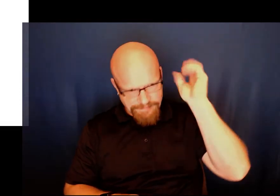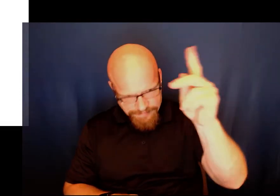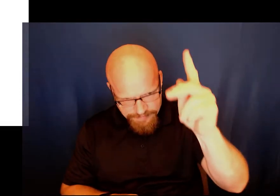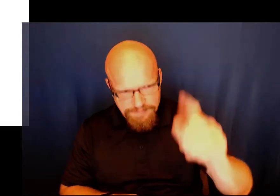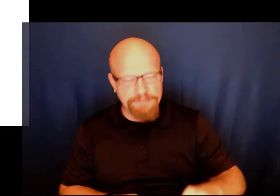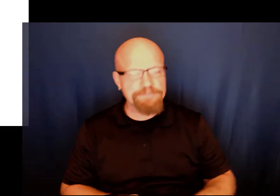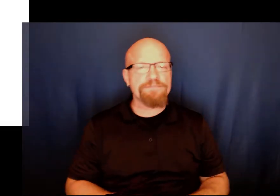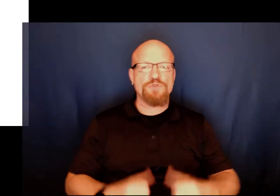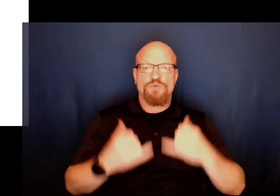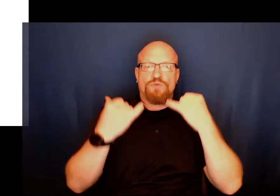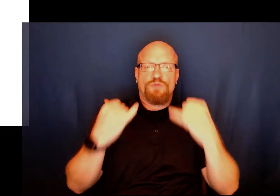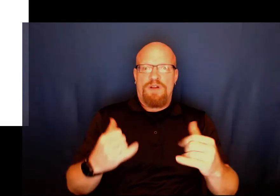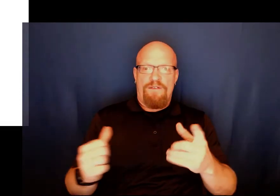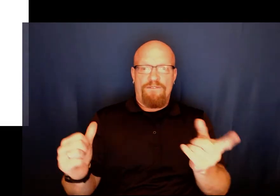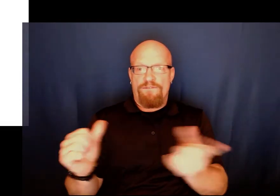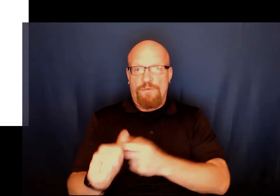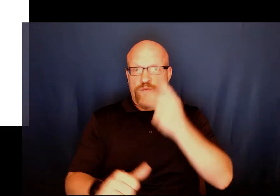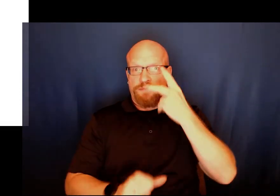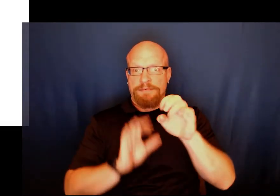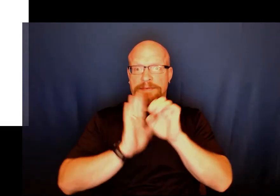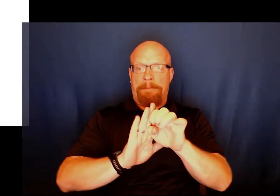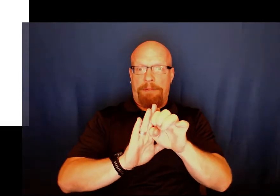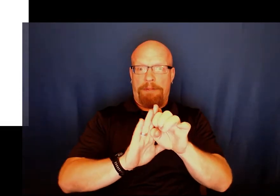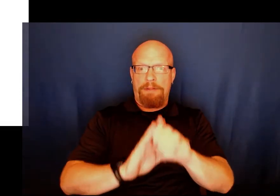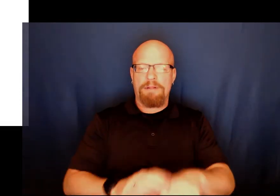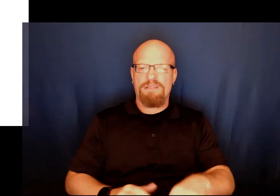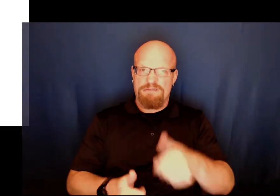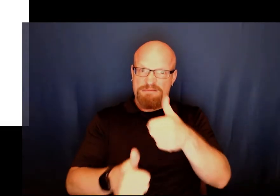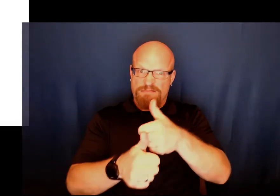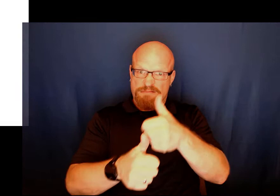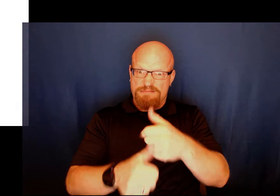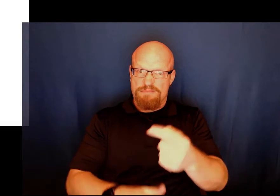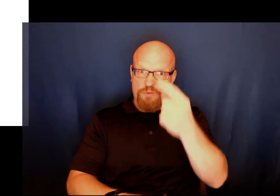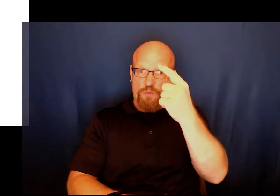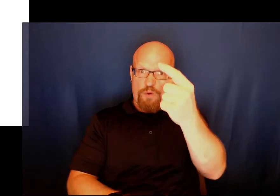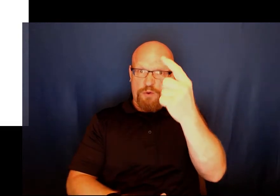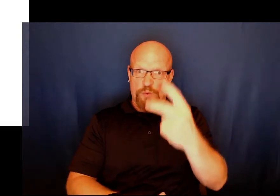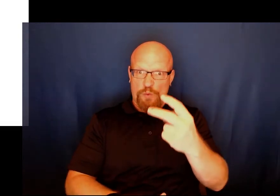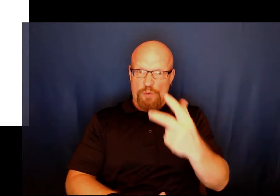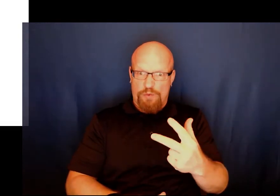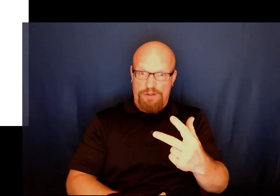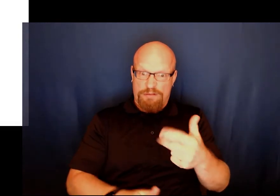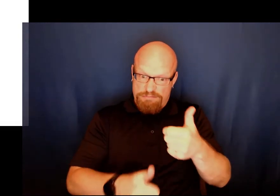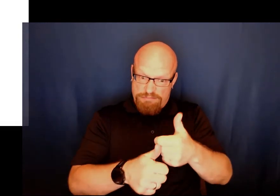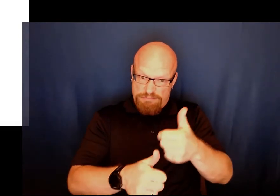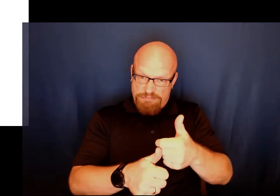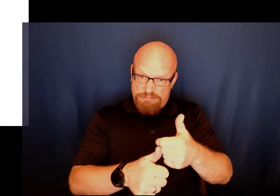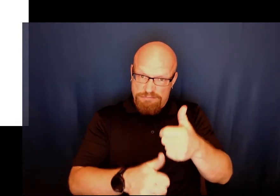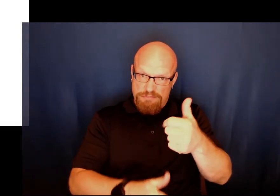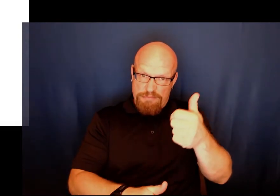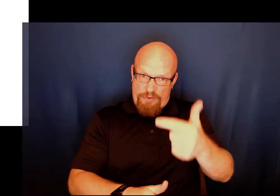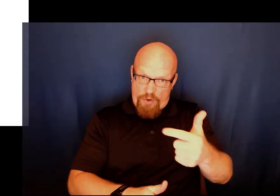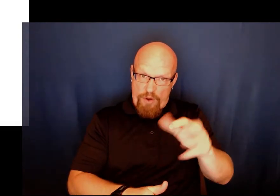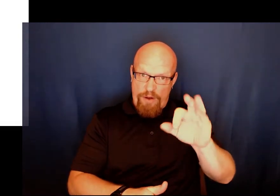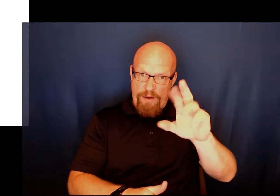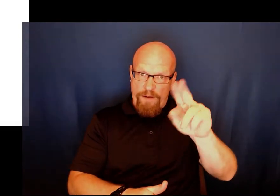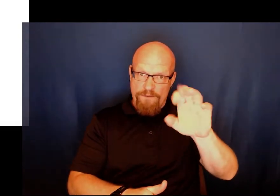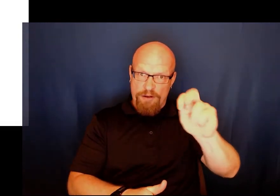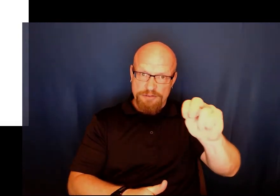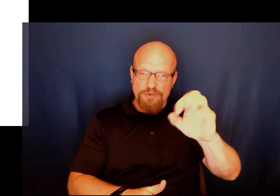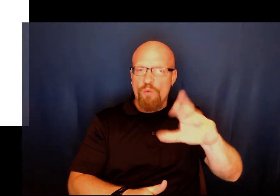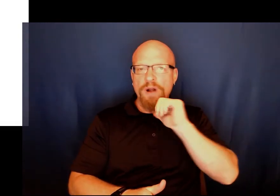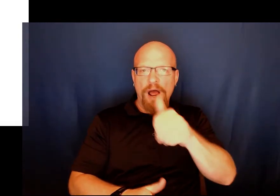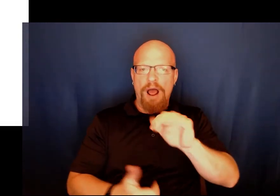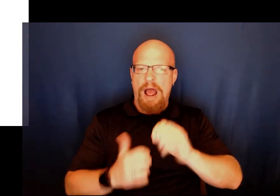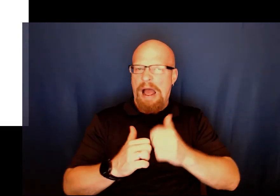All right, so our first example here, we see 1, 2, and 3 examples we have. Now, are they